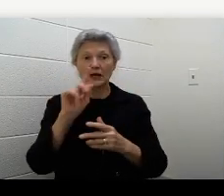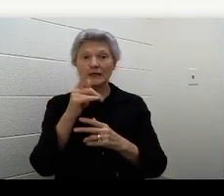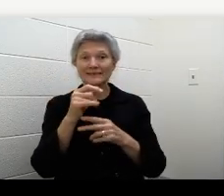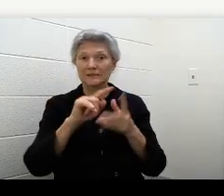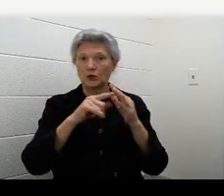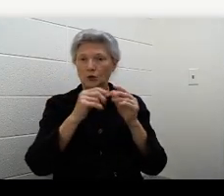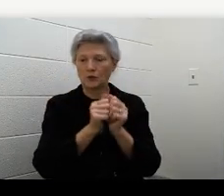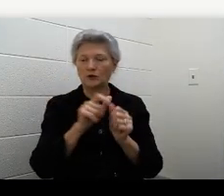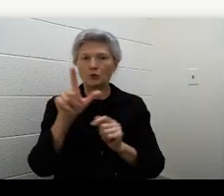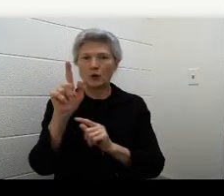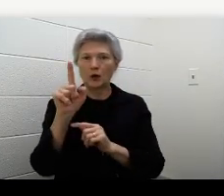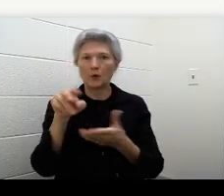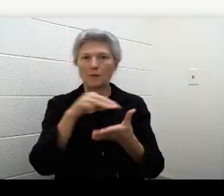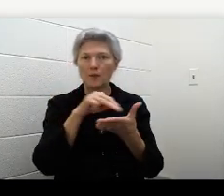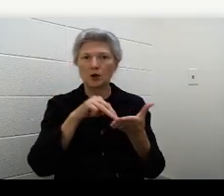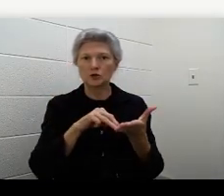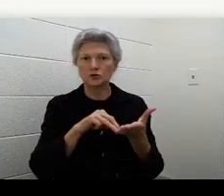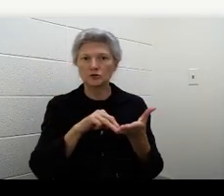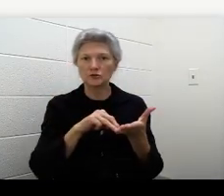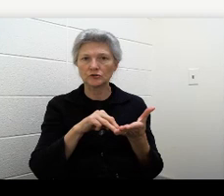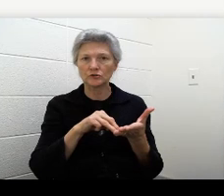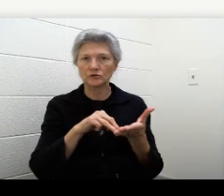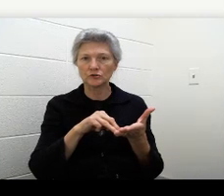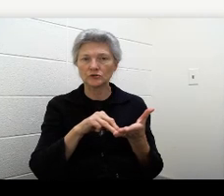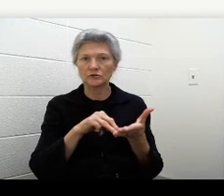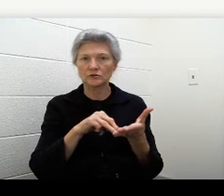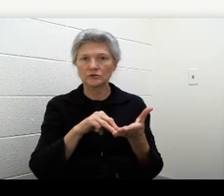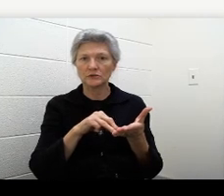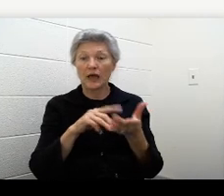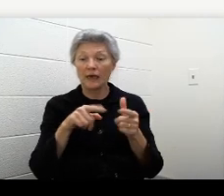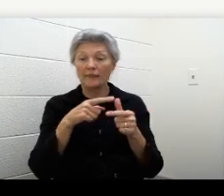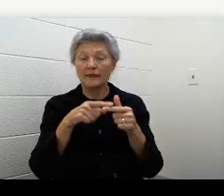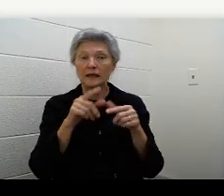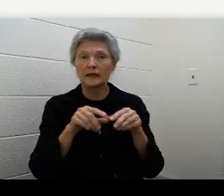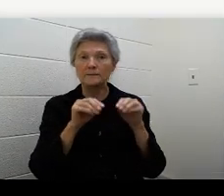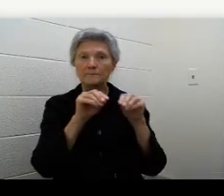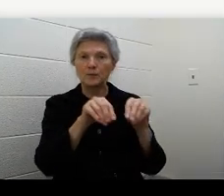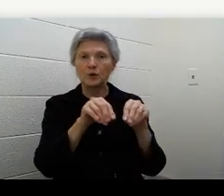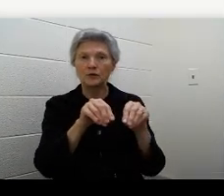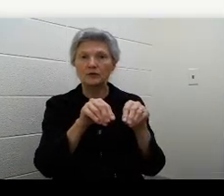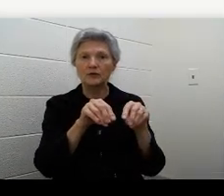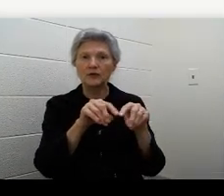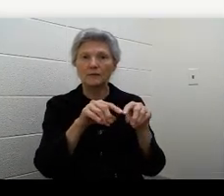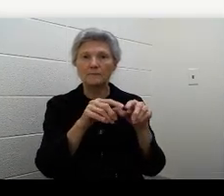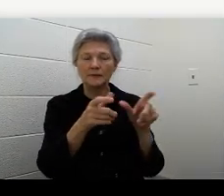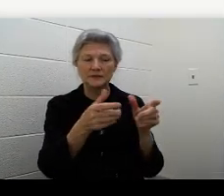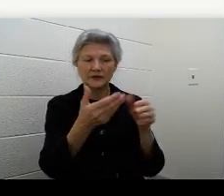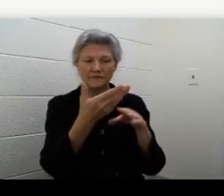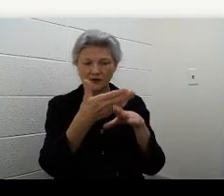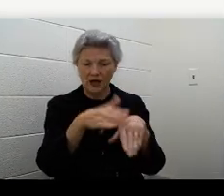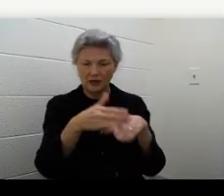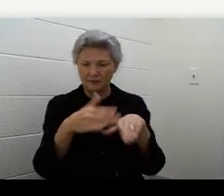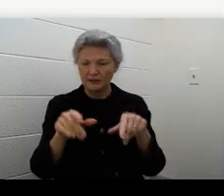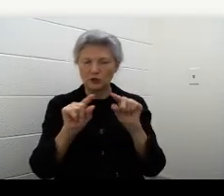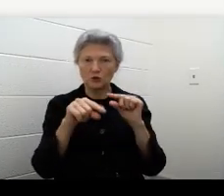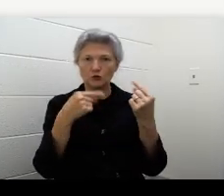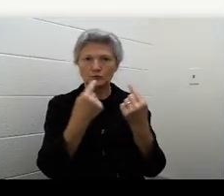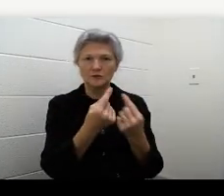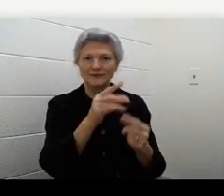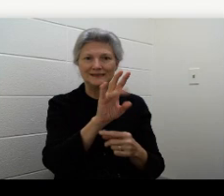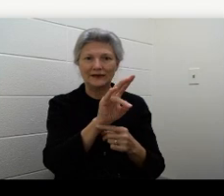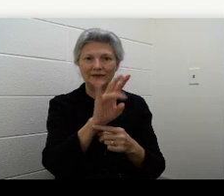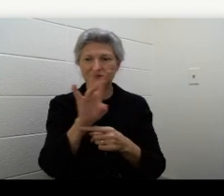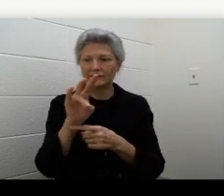with 21 markers, and then he broke those markers into groups of